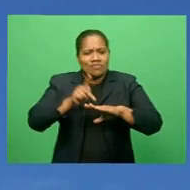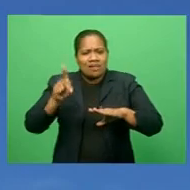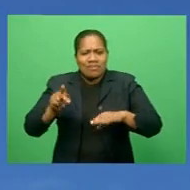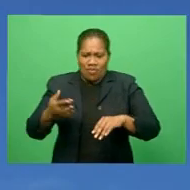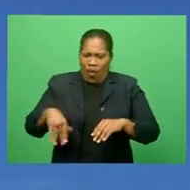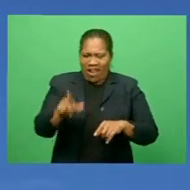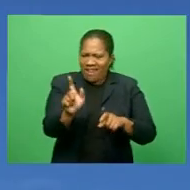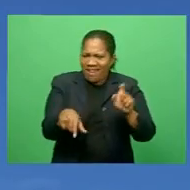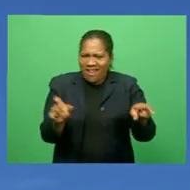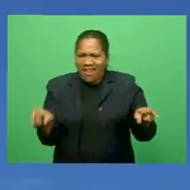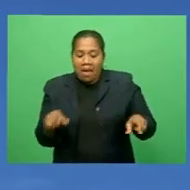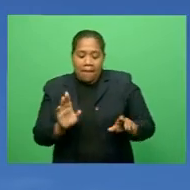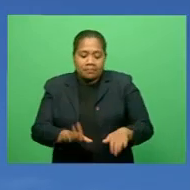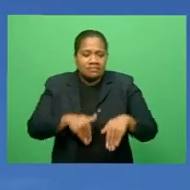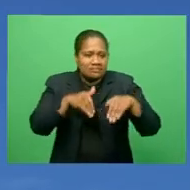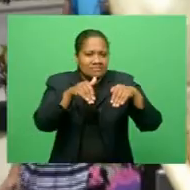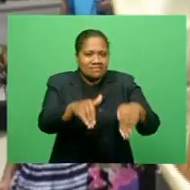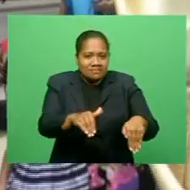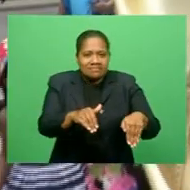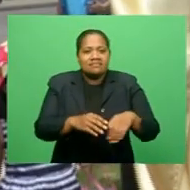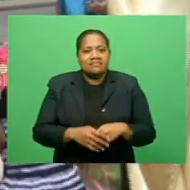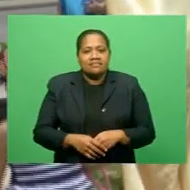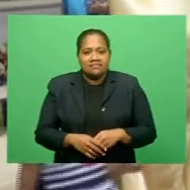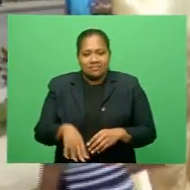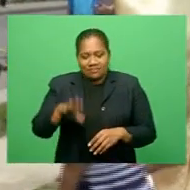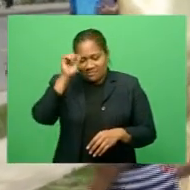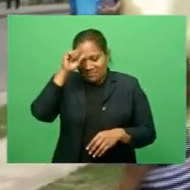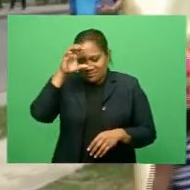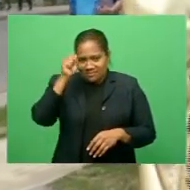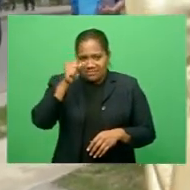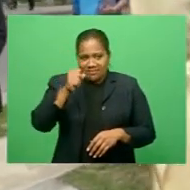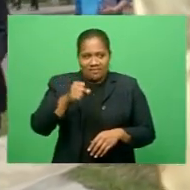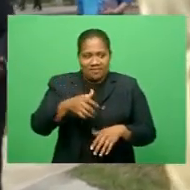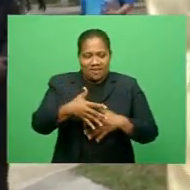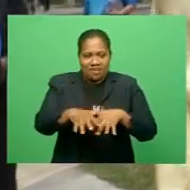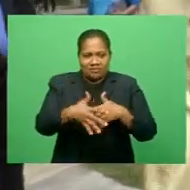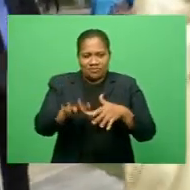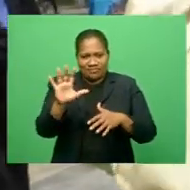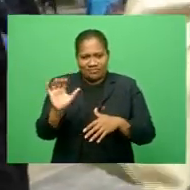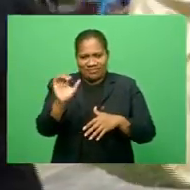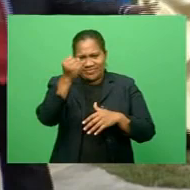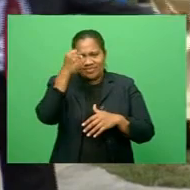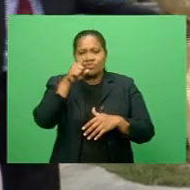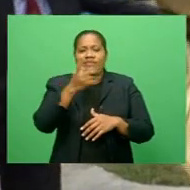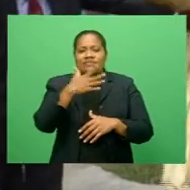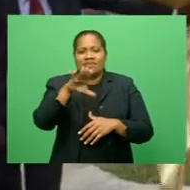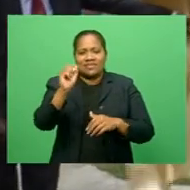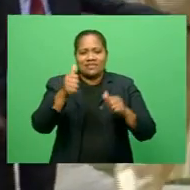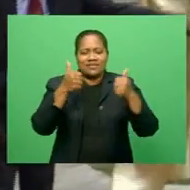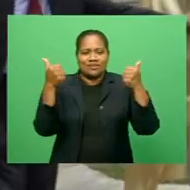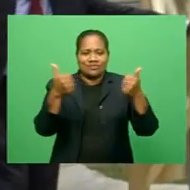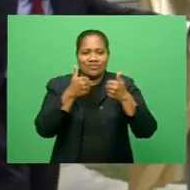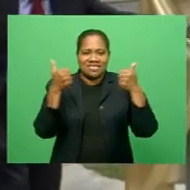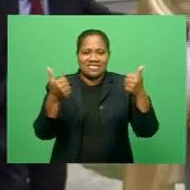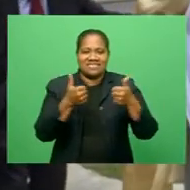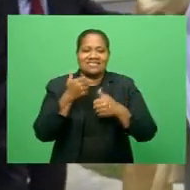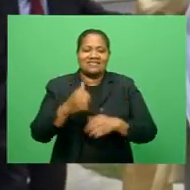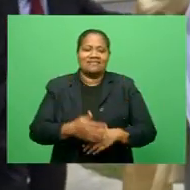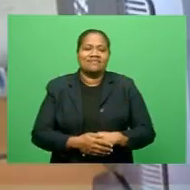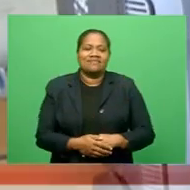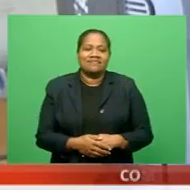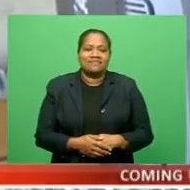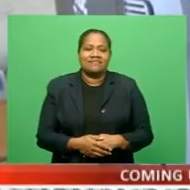who participated in commemorating Fiji's milestone achievement, the 50th anniversary. Koroi Tandulala, FBC News.